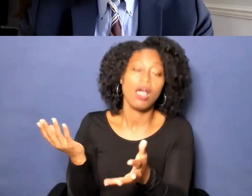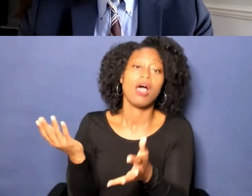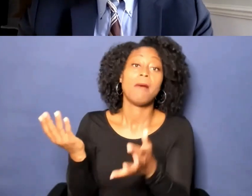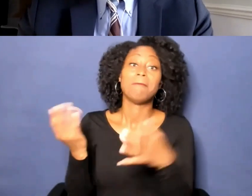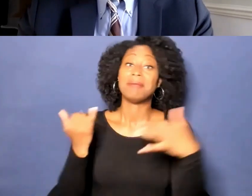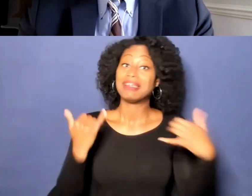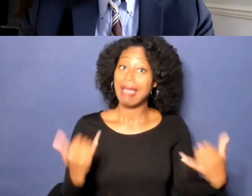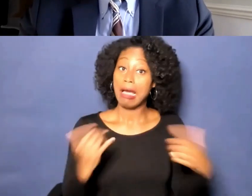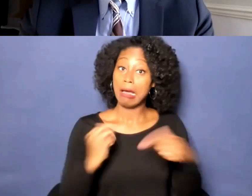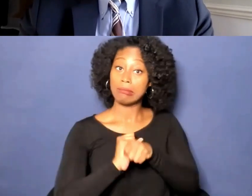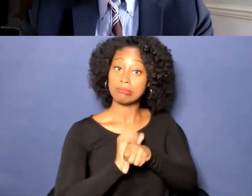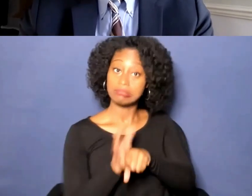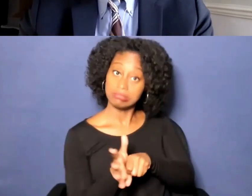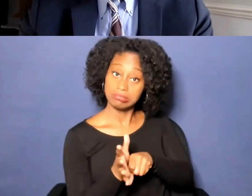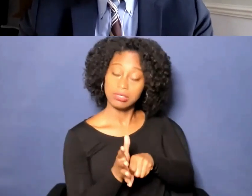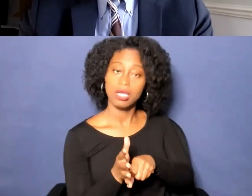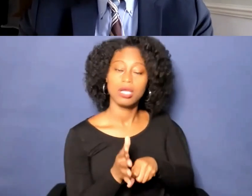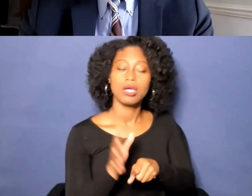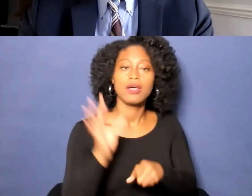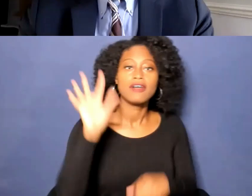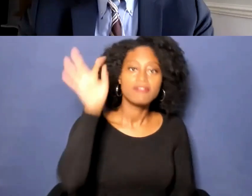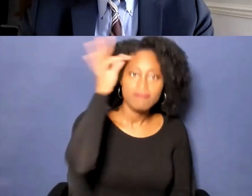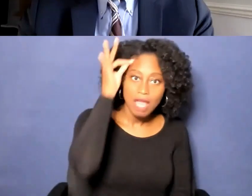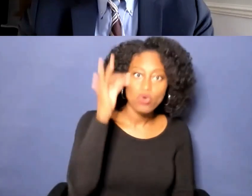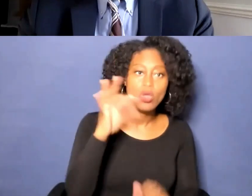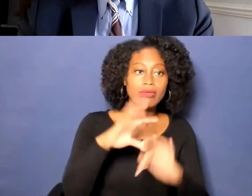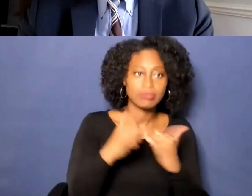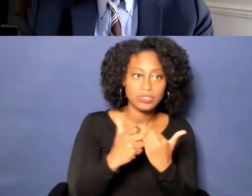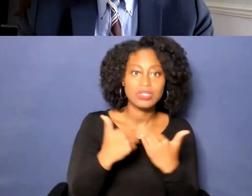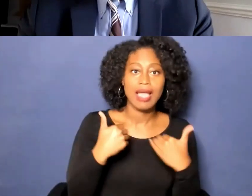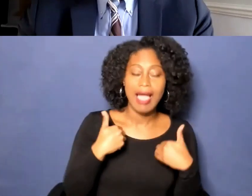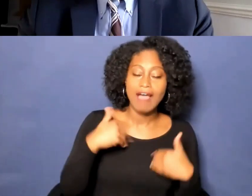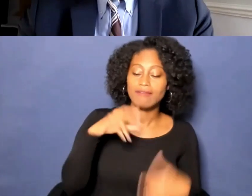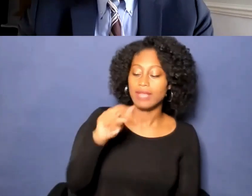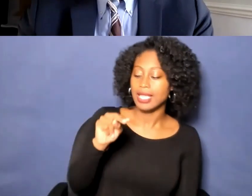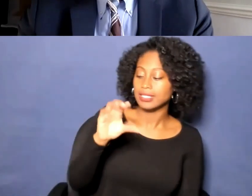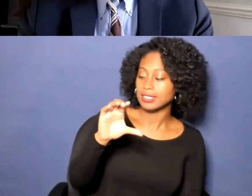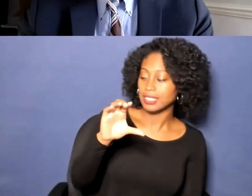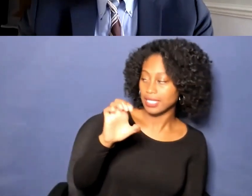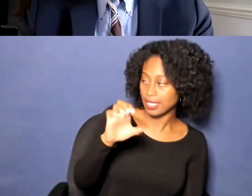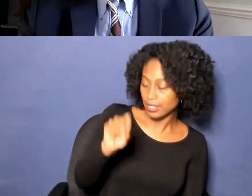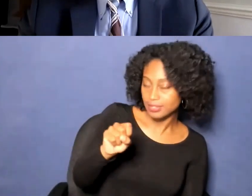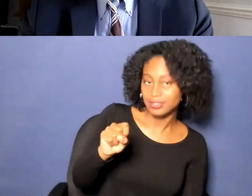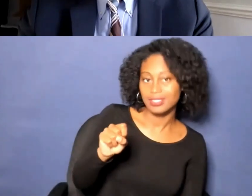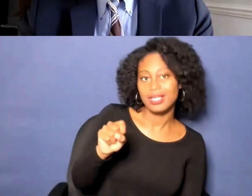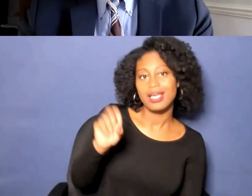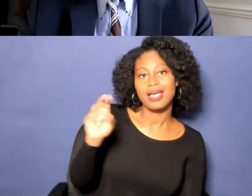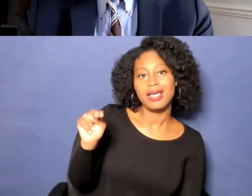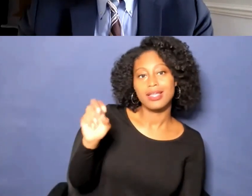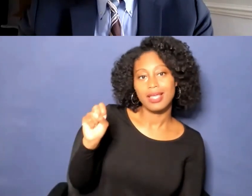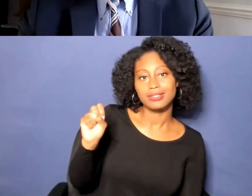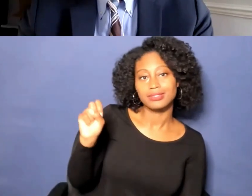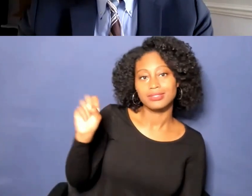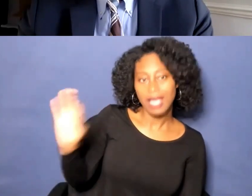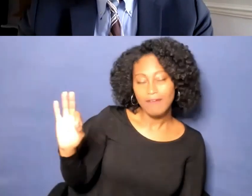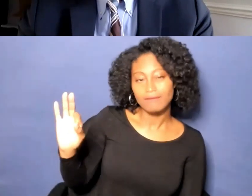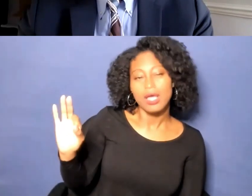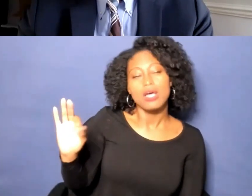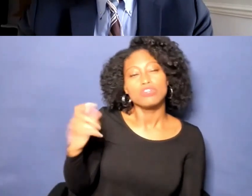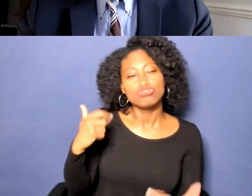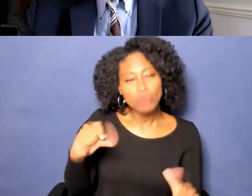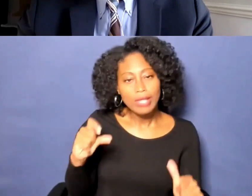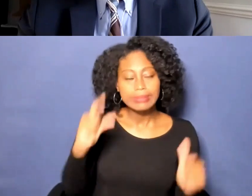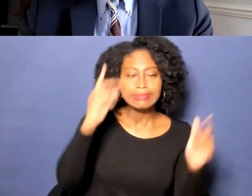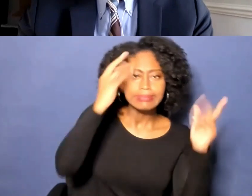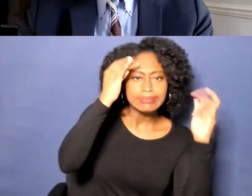federal agencies that do include NCS and NSF are attentive to trying to think about what